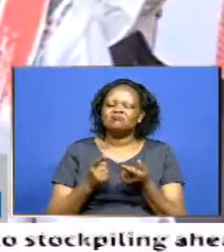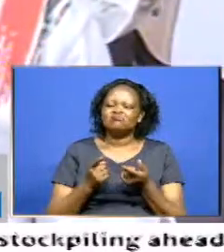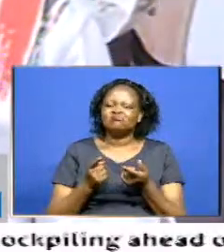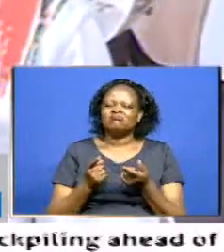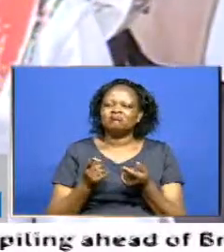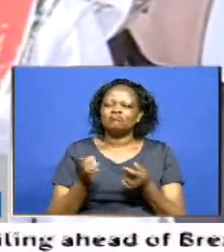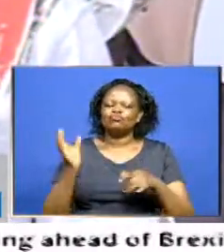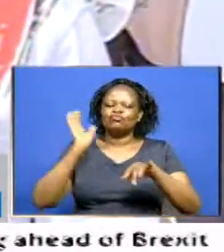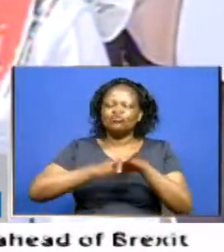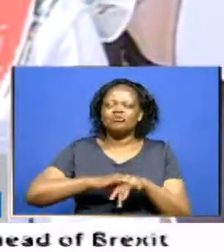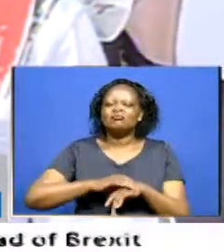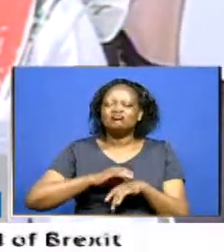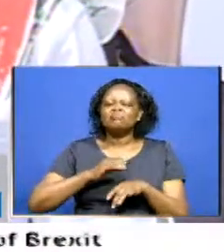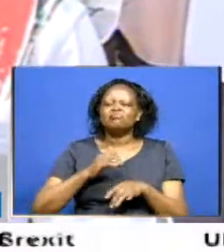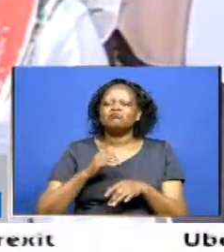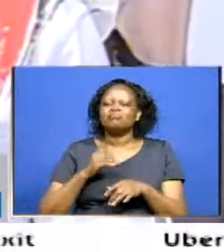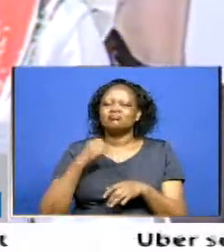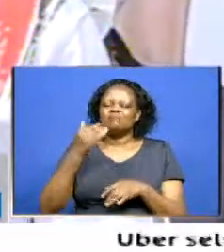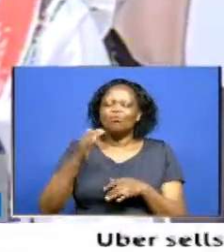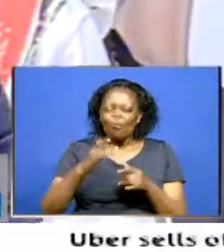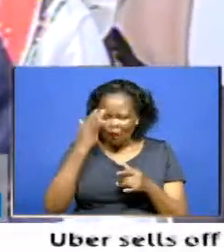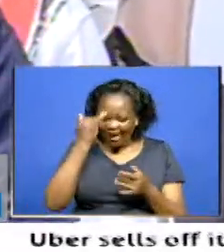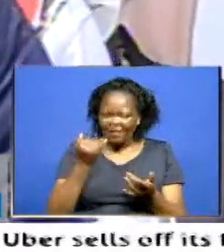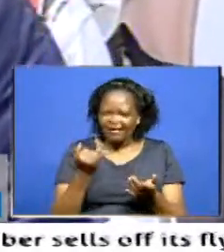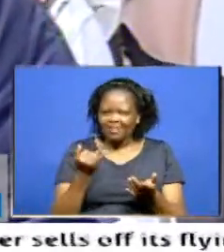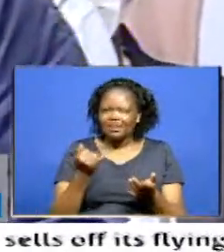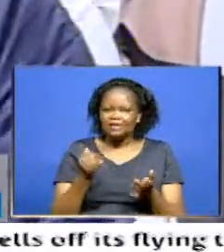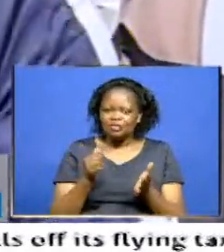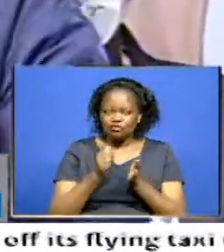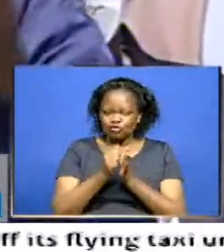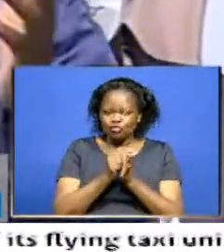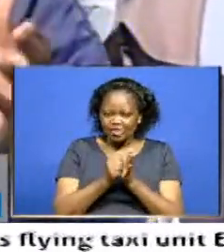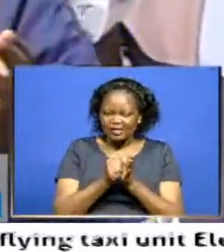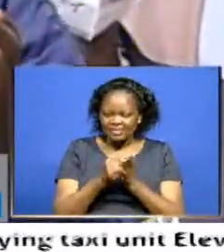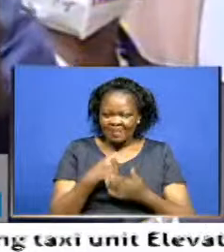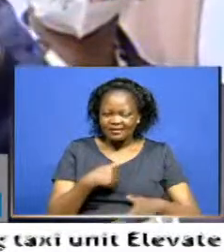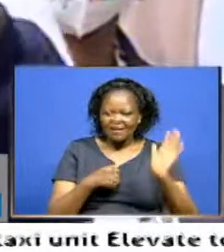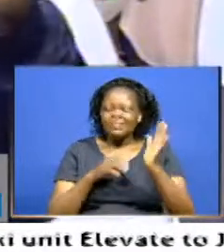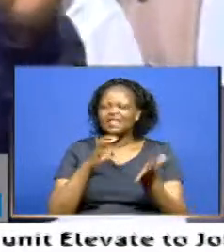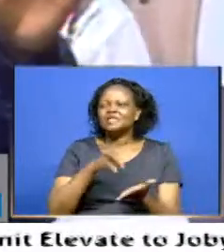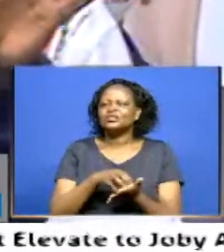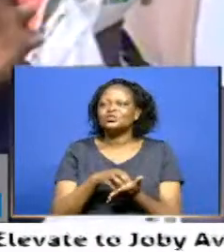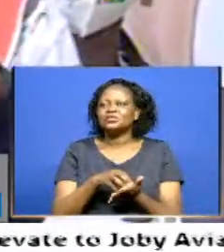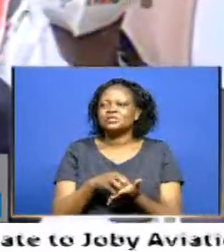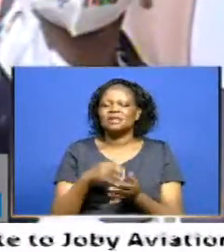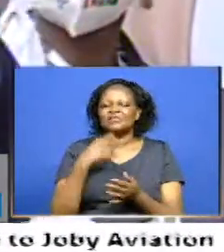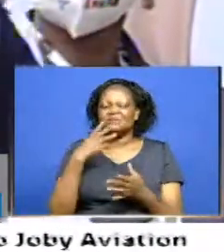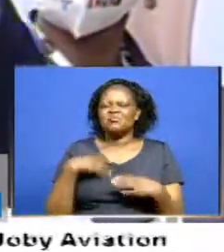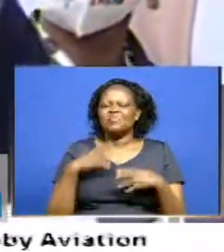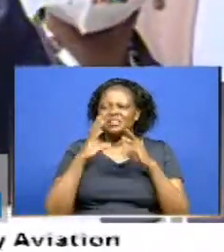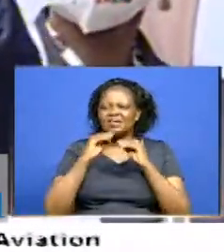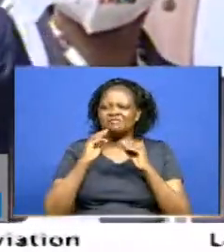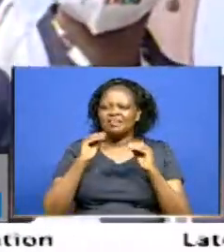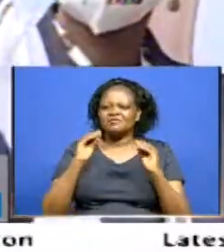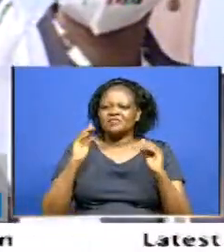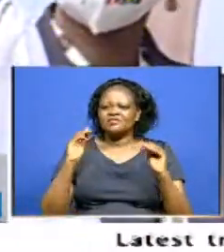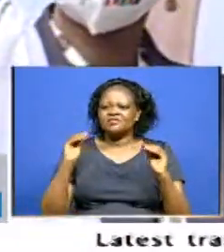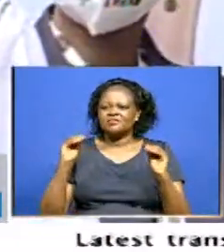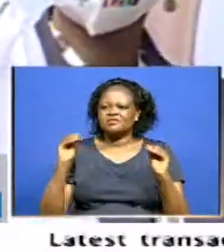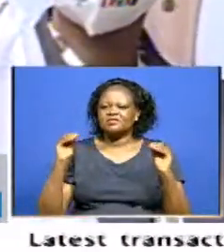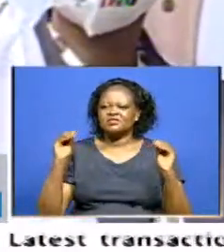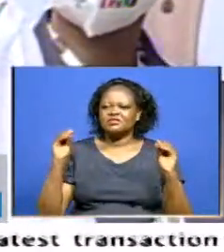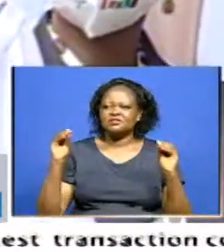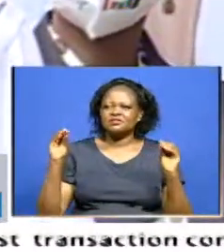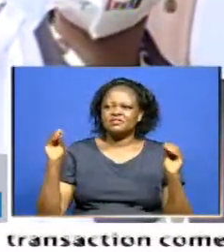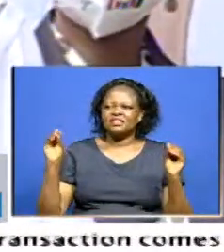the train has left the station. Secondly, nimeona watu ambaye wanaongea mingi ambaye they are